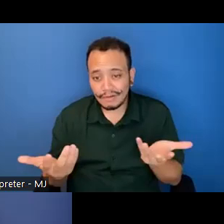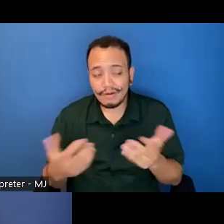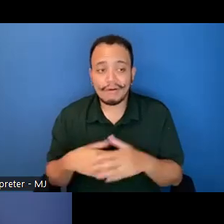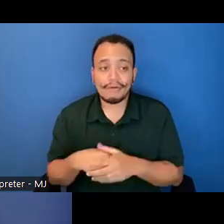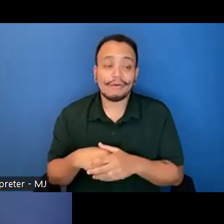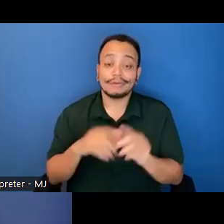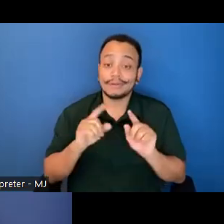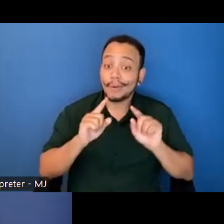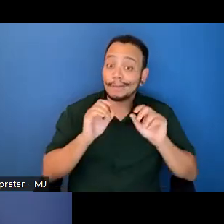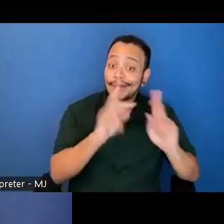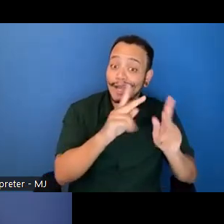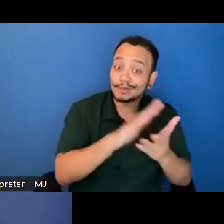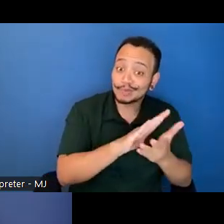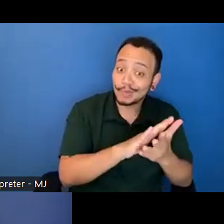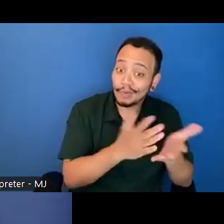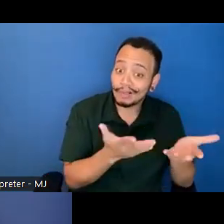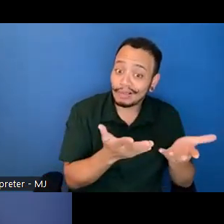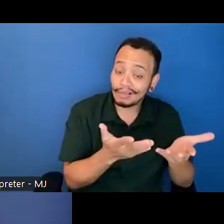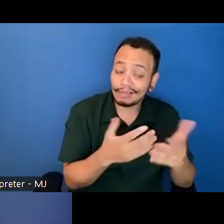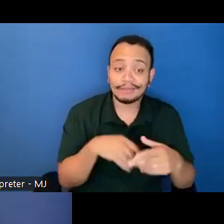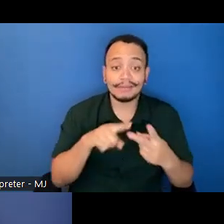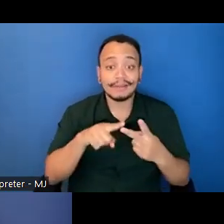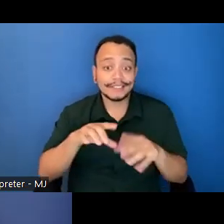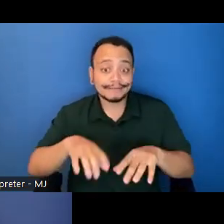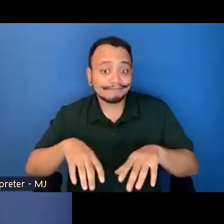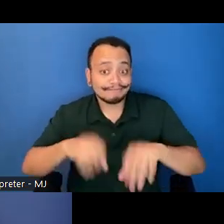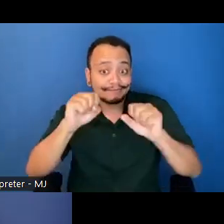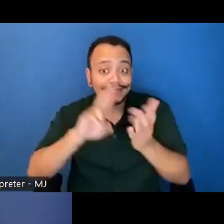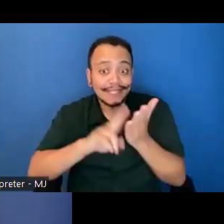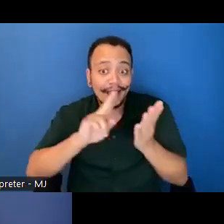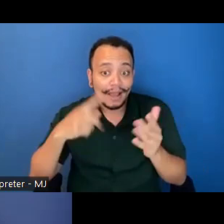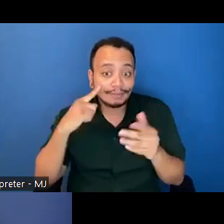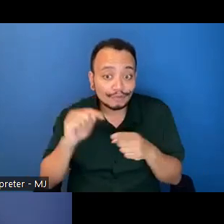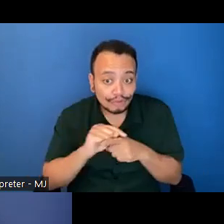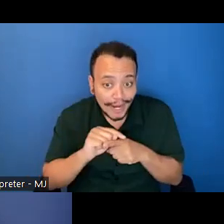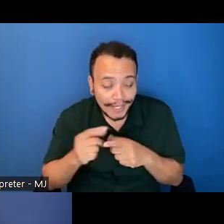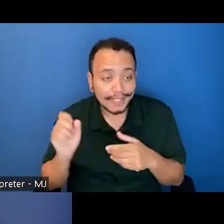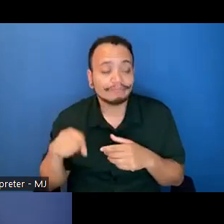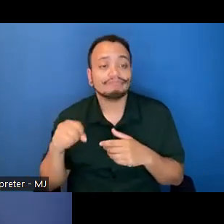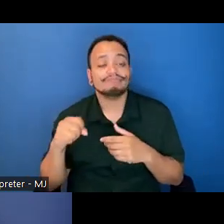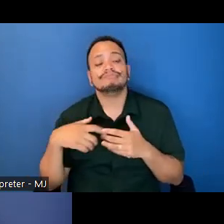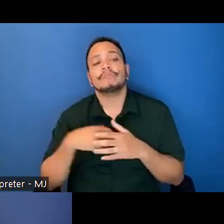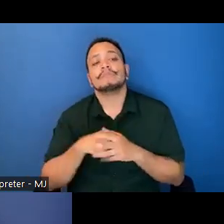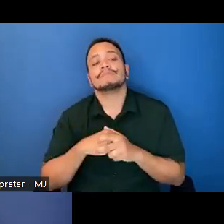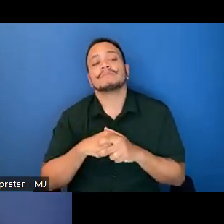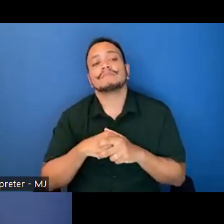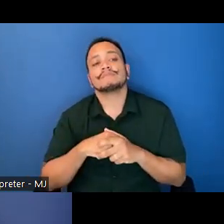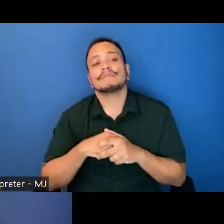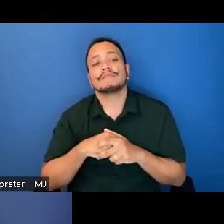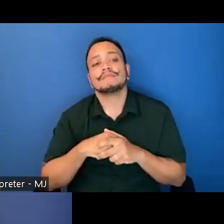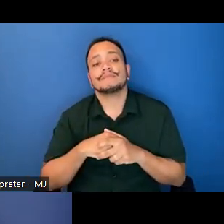education, right? Going to school or taking trainings, that's absolutely important. But there are ways that you can